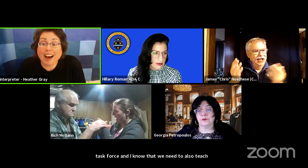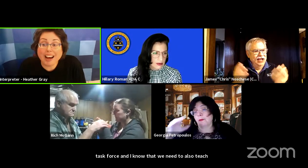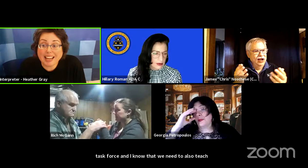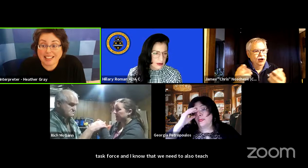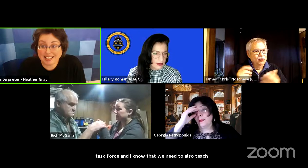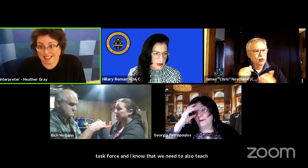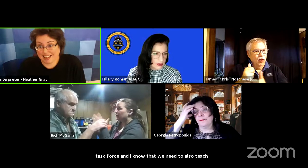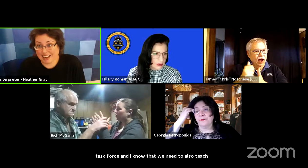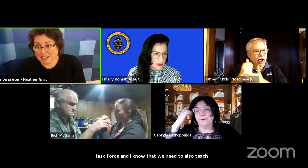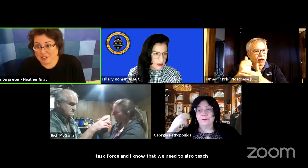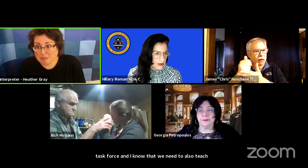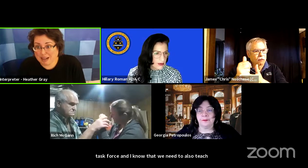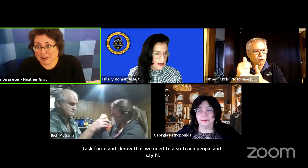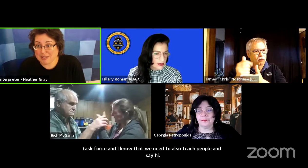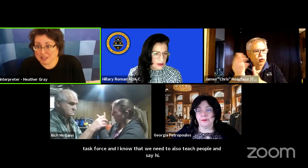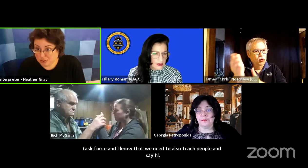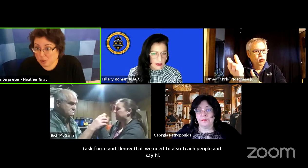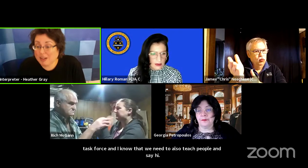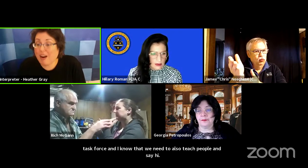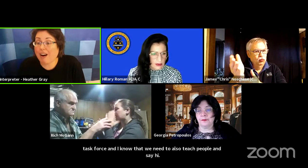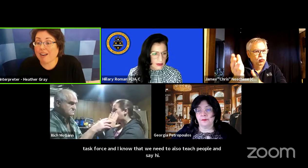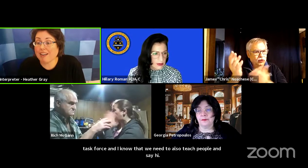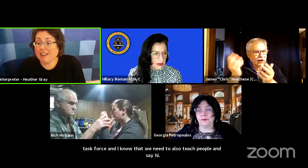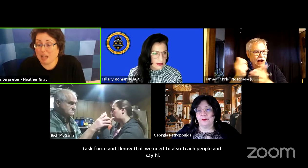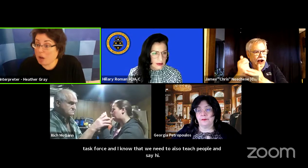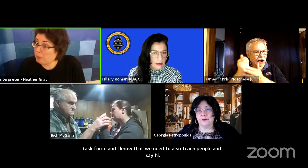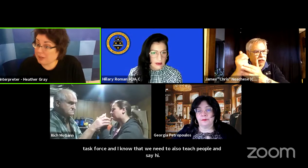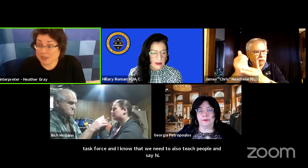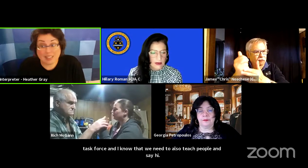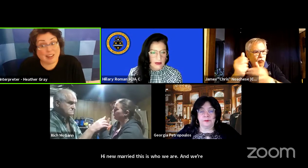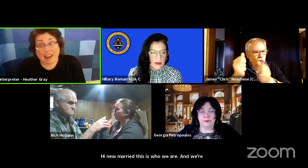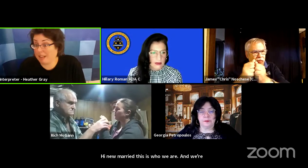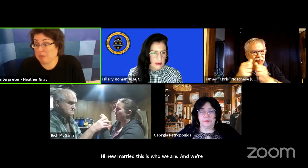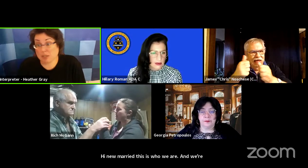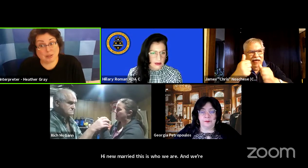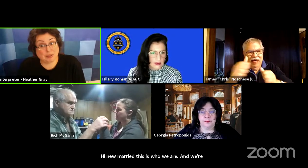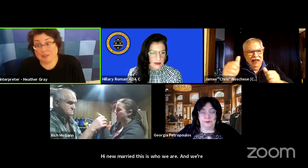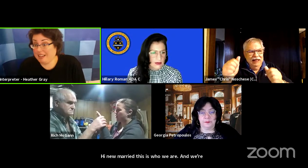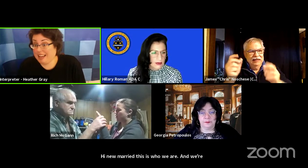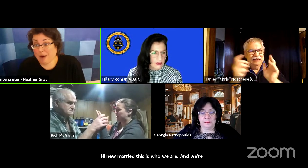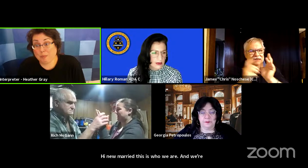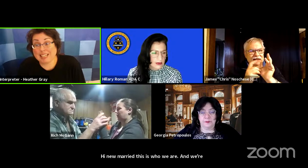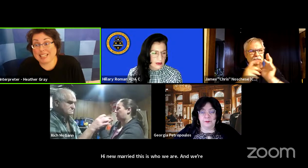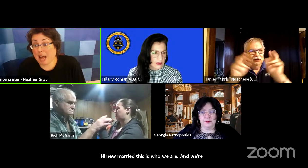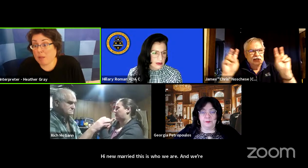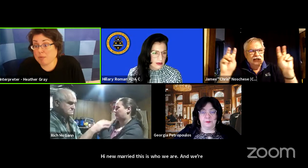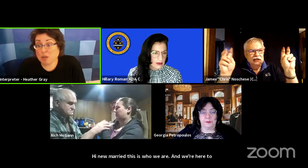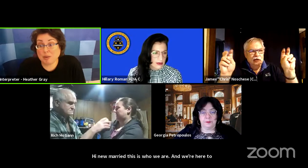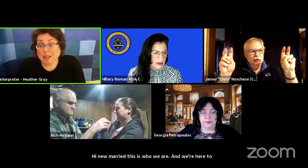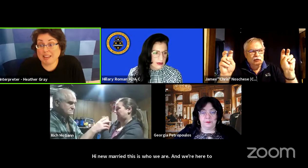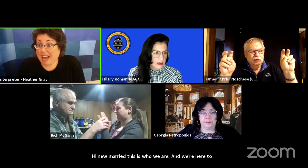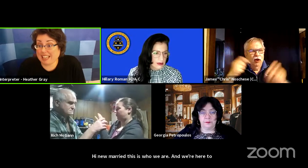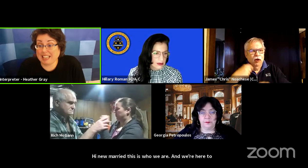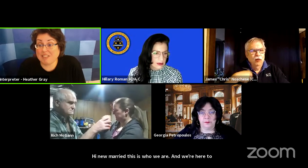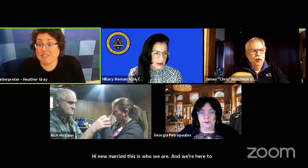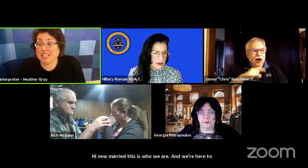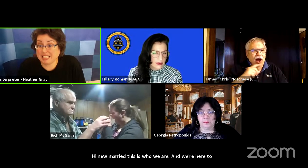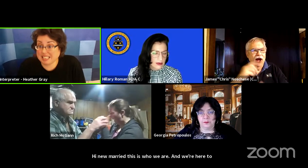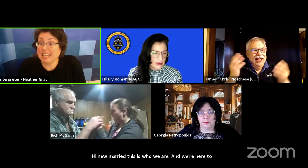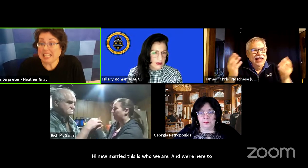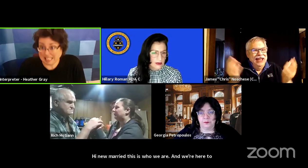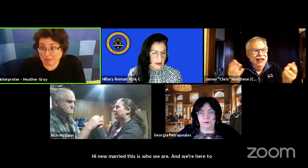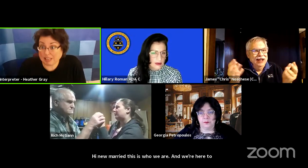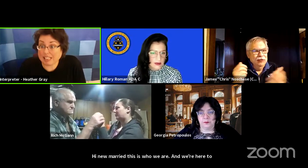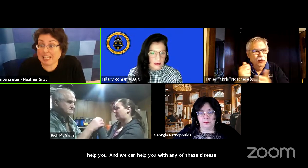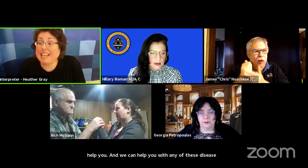say, hi, hi, new mayor, this is who we are. And we're here to help you. And we can help you with any of